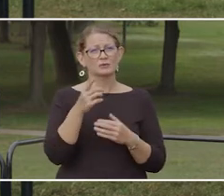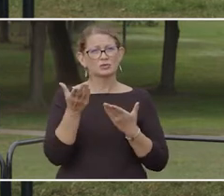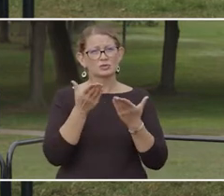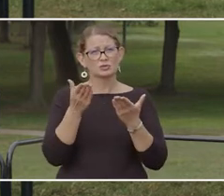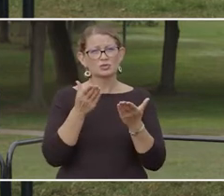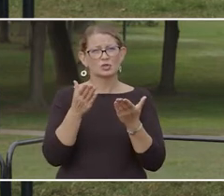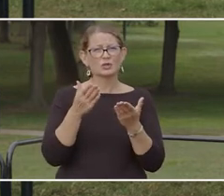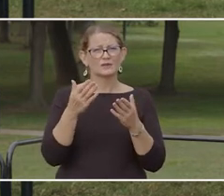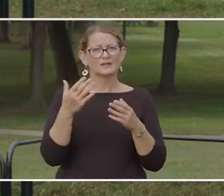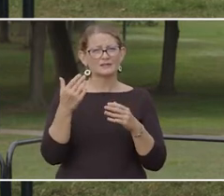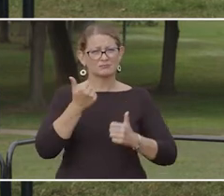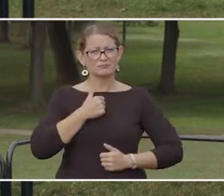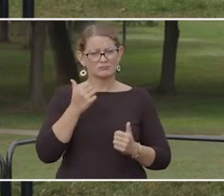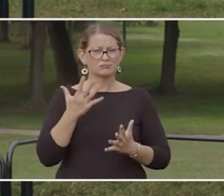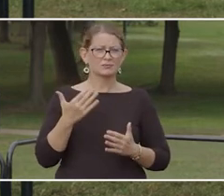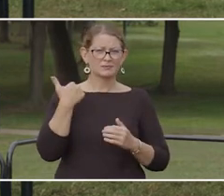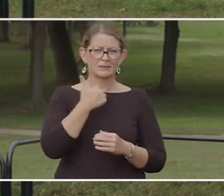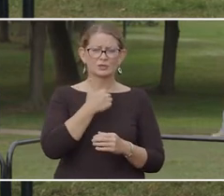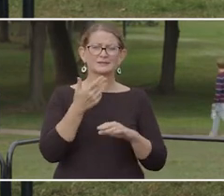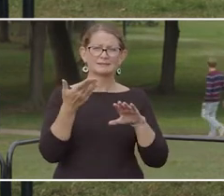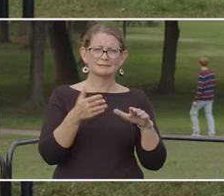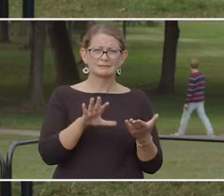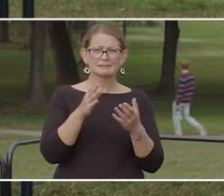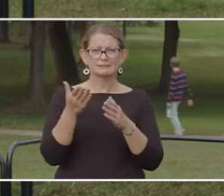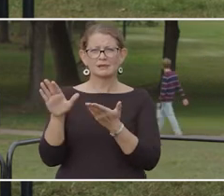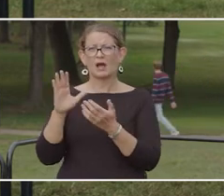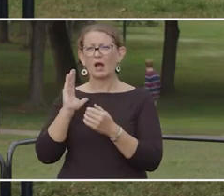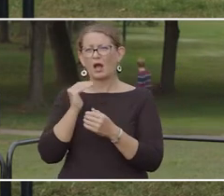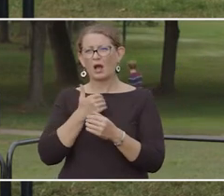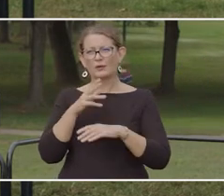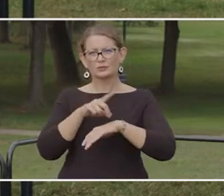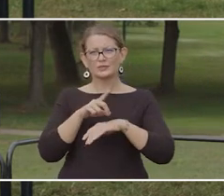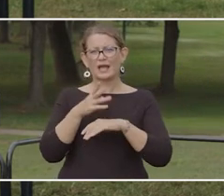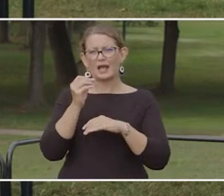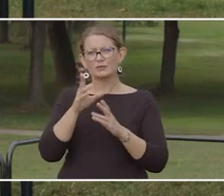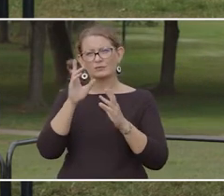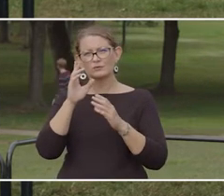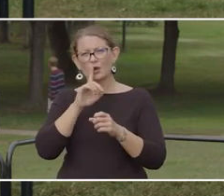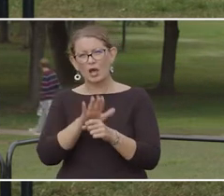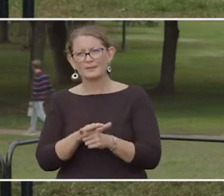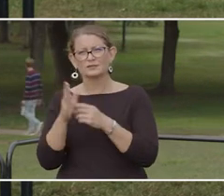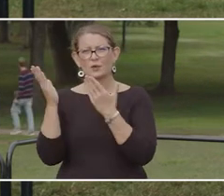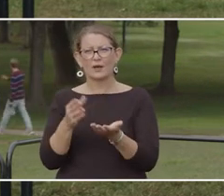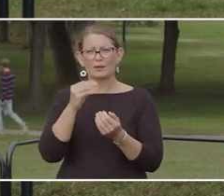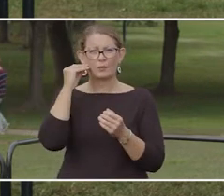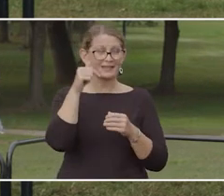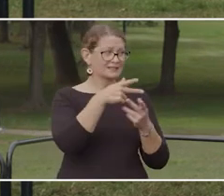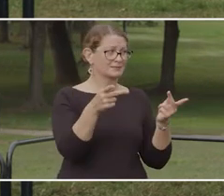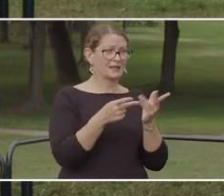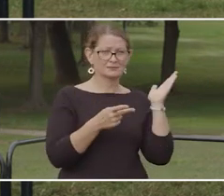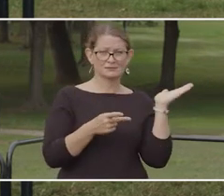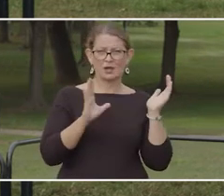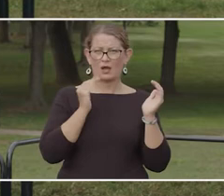duty and our solemn promise to welcome them home to this place that our nation has set aside